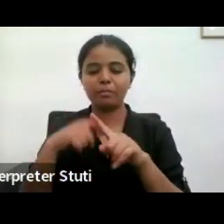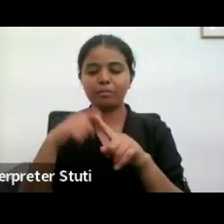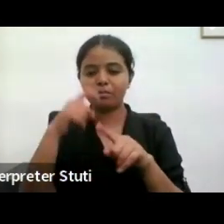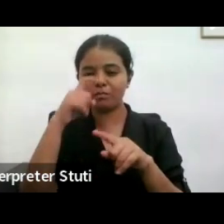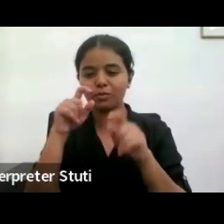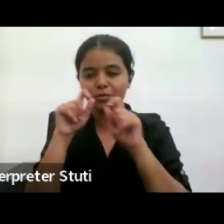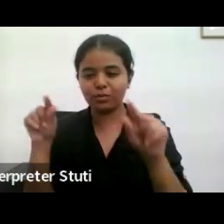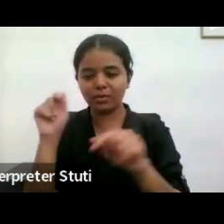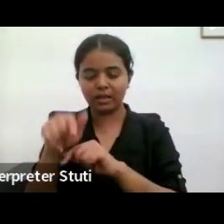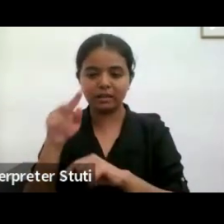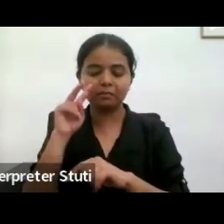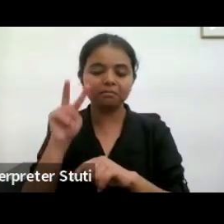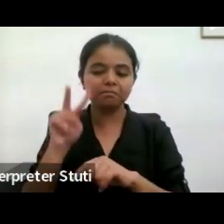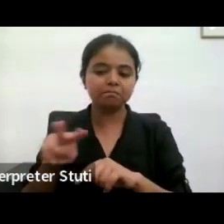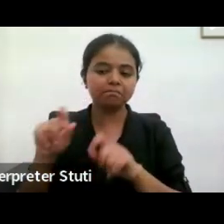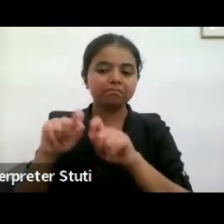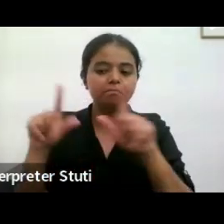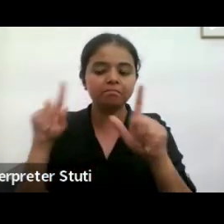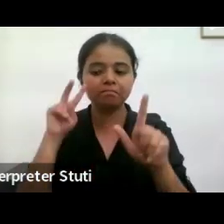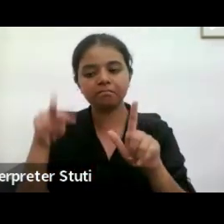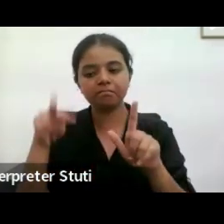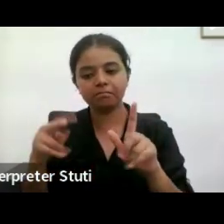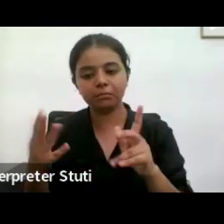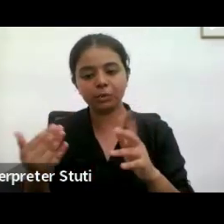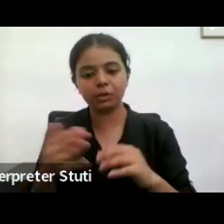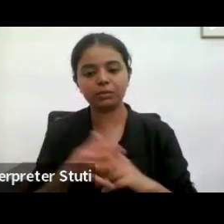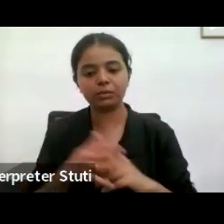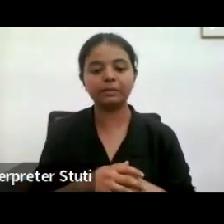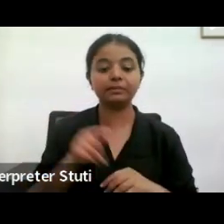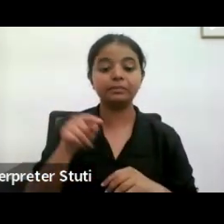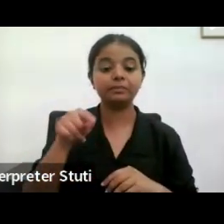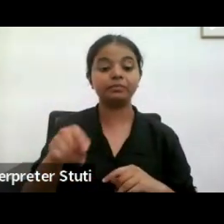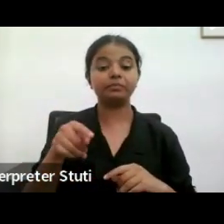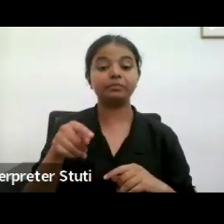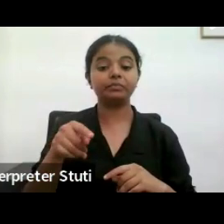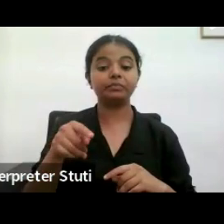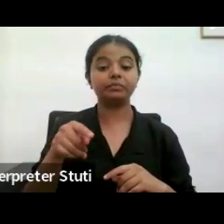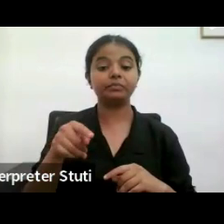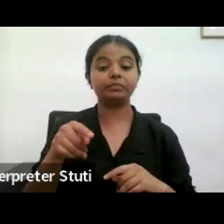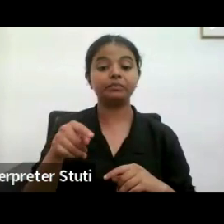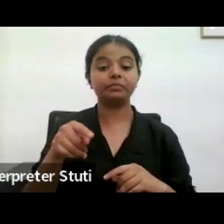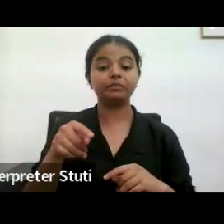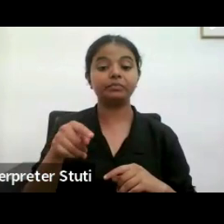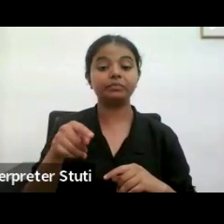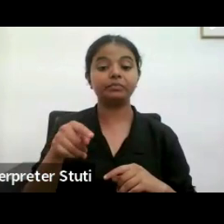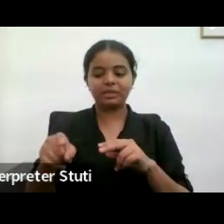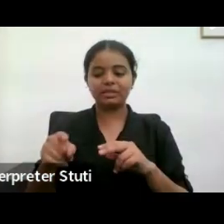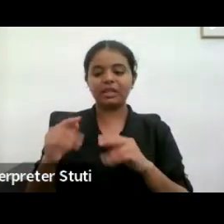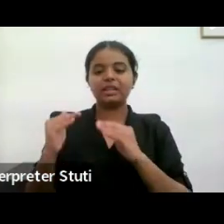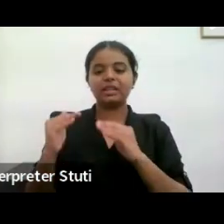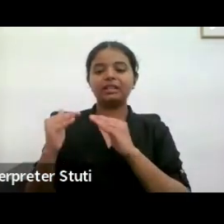comes to transitioning away from residential care. We've mentioned a lot addressing the stigma